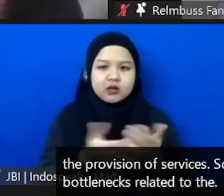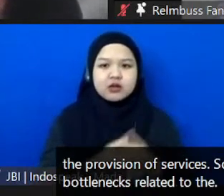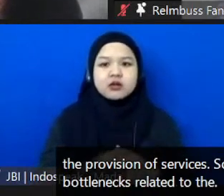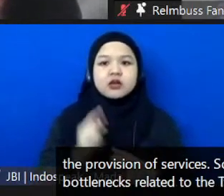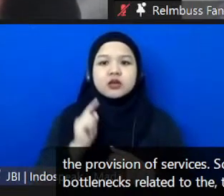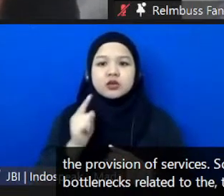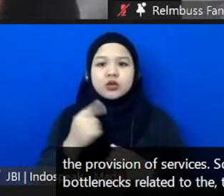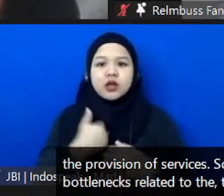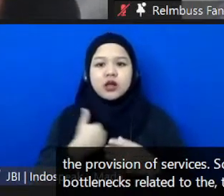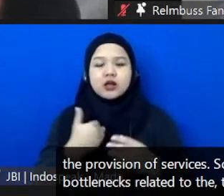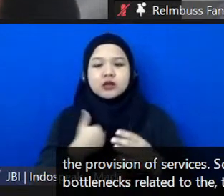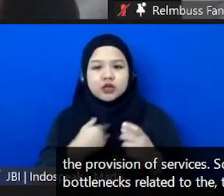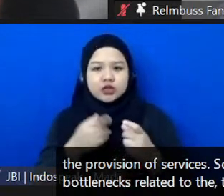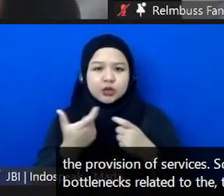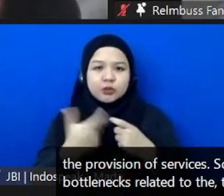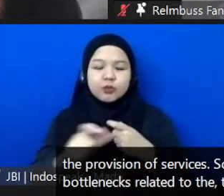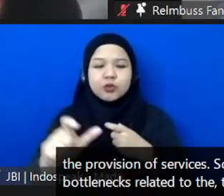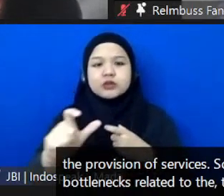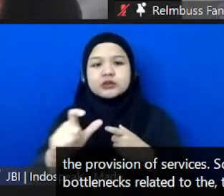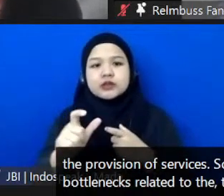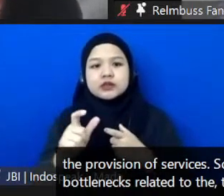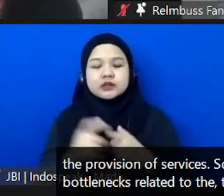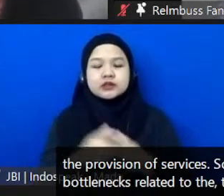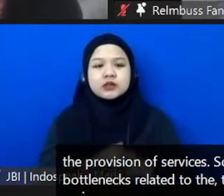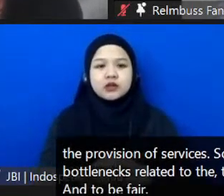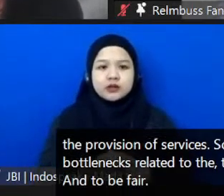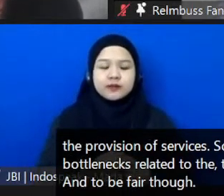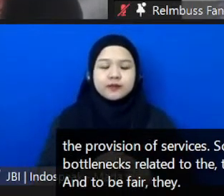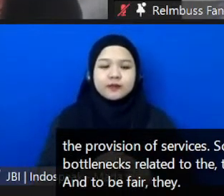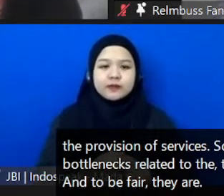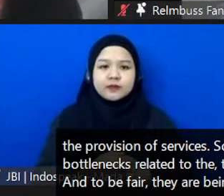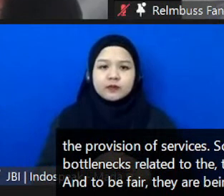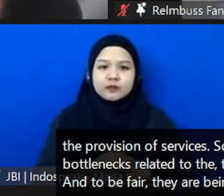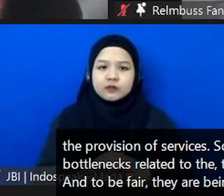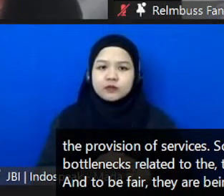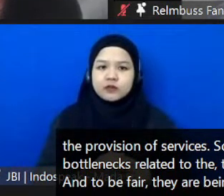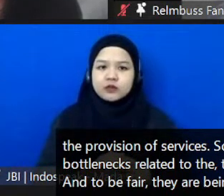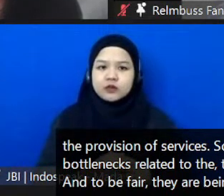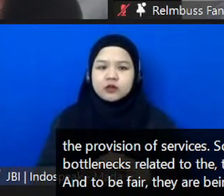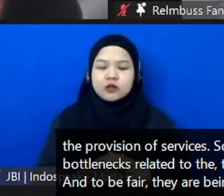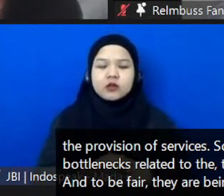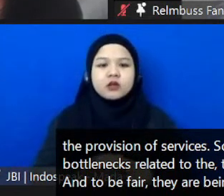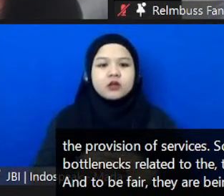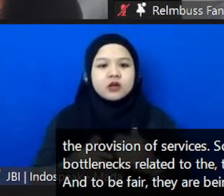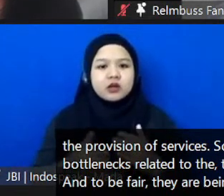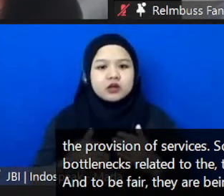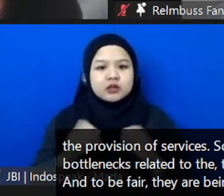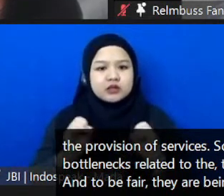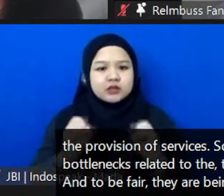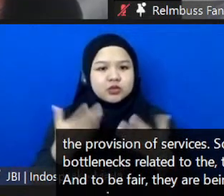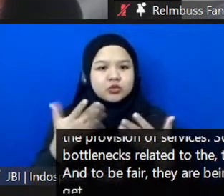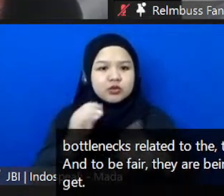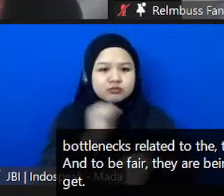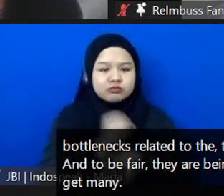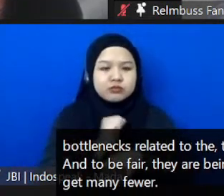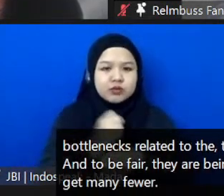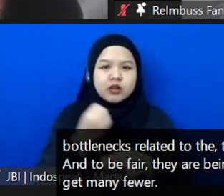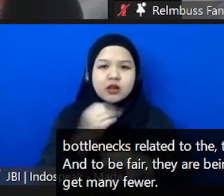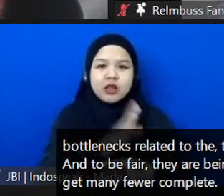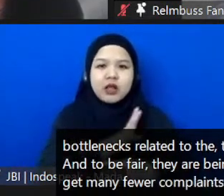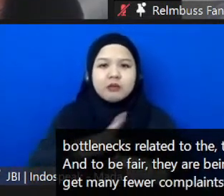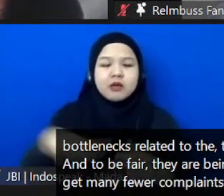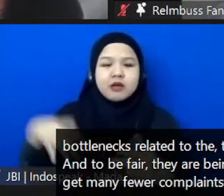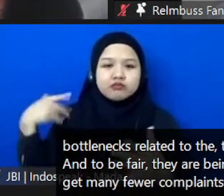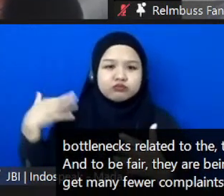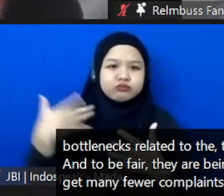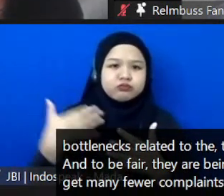the processes and red tape. And to be fair, they are being worked out over time. So we get many fewer complaints in